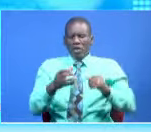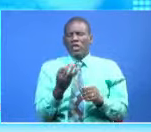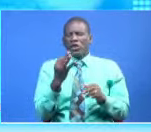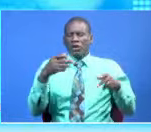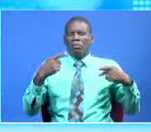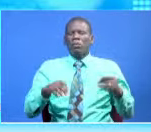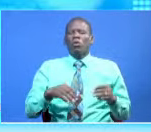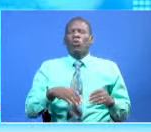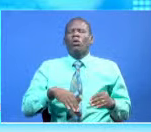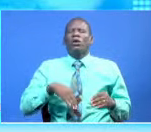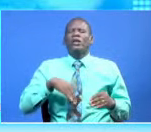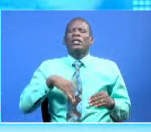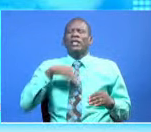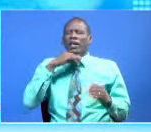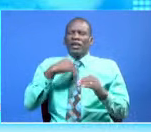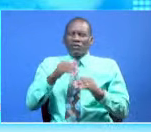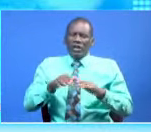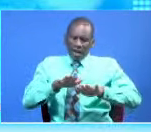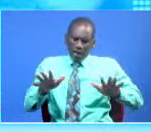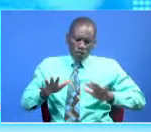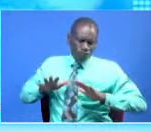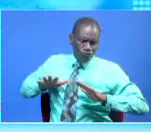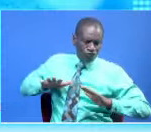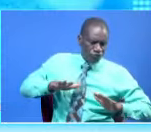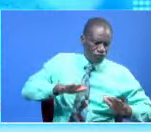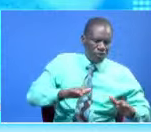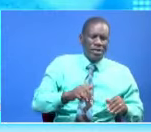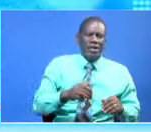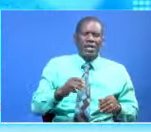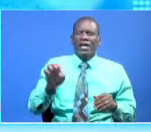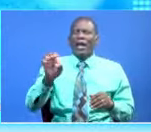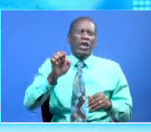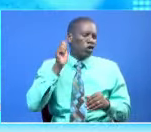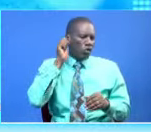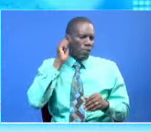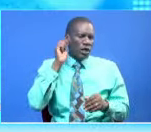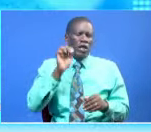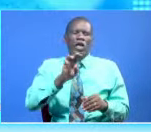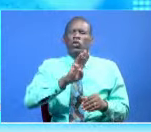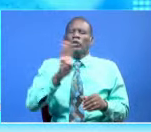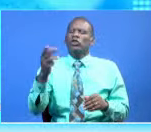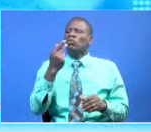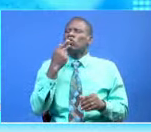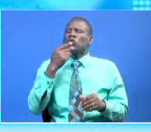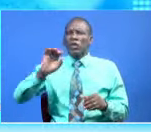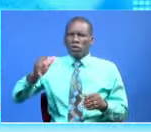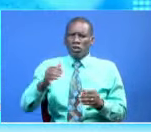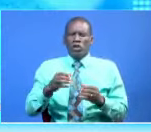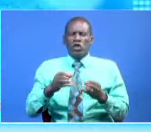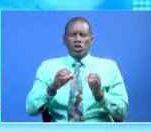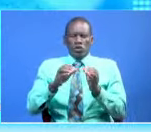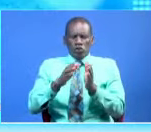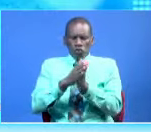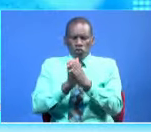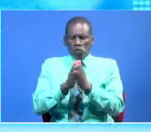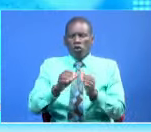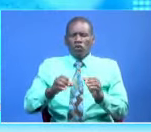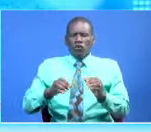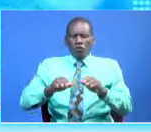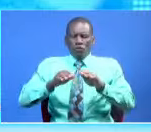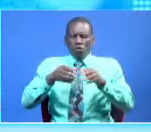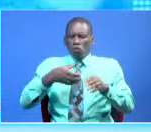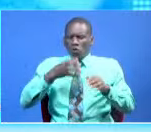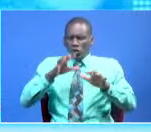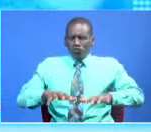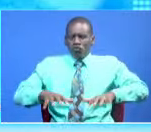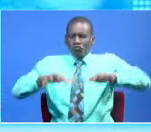landslides in Elgeyo Marakwet and West Pokot counties. Our reporter Gabriel Kudaka with the details of the flooding situation across the country.